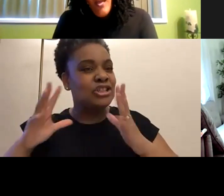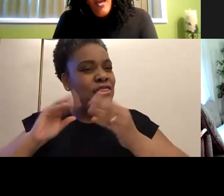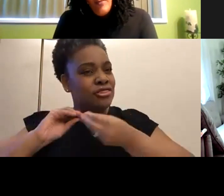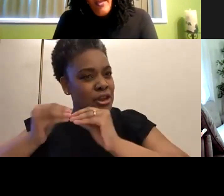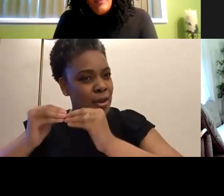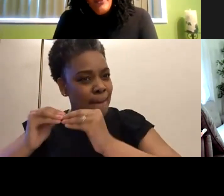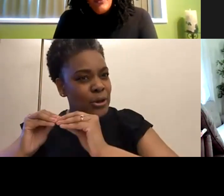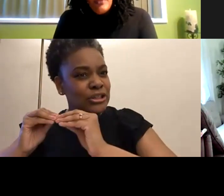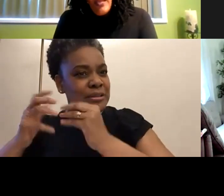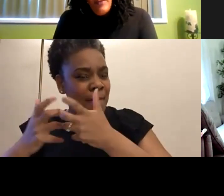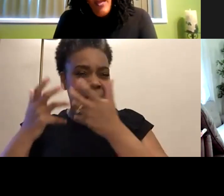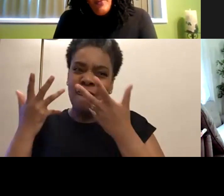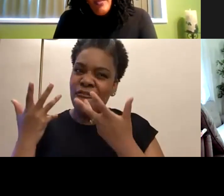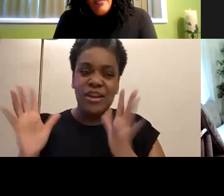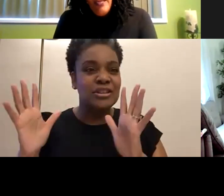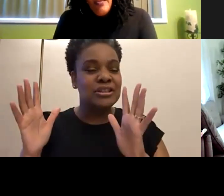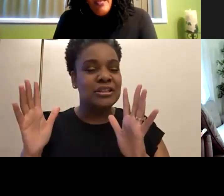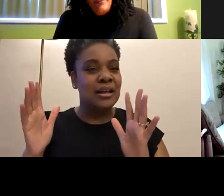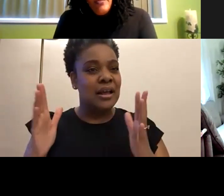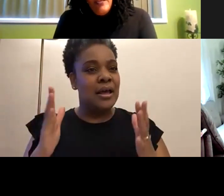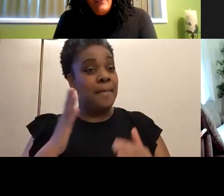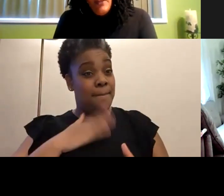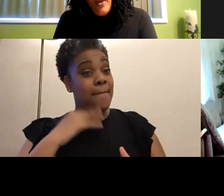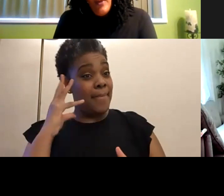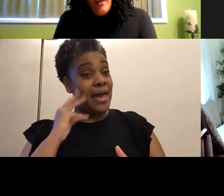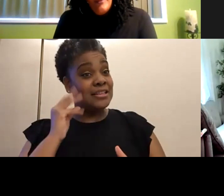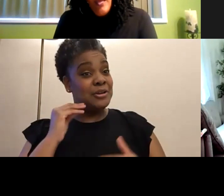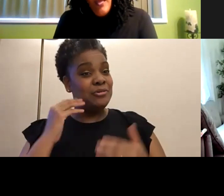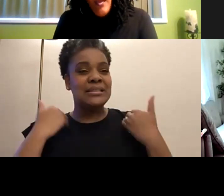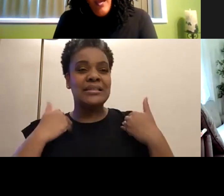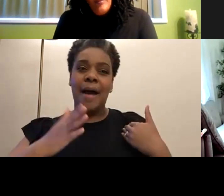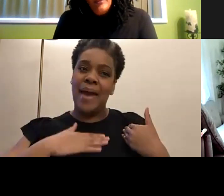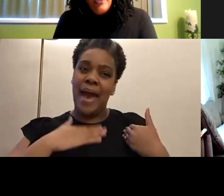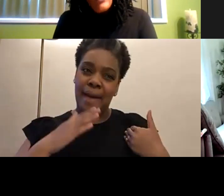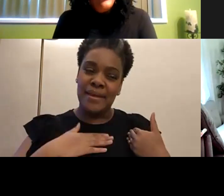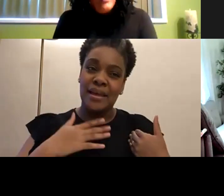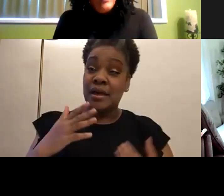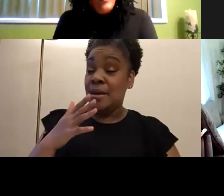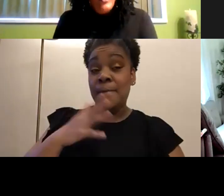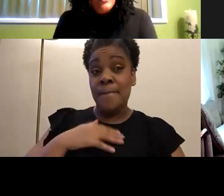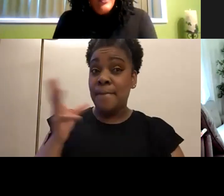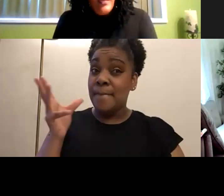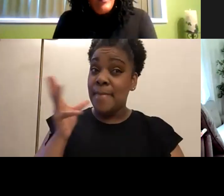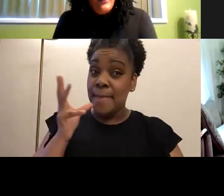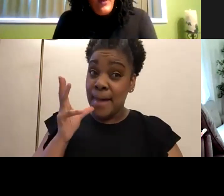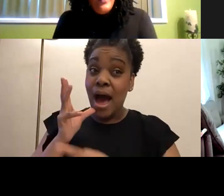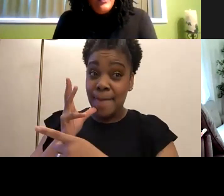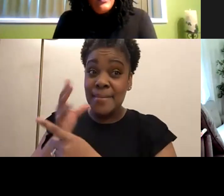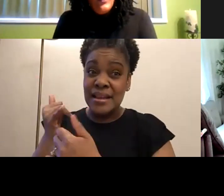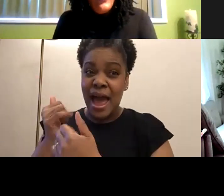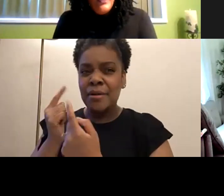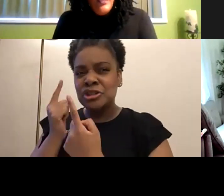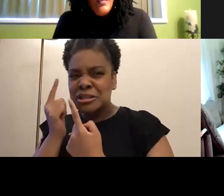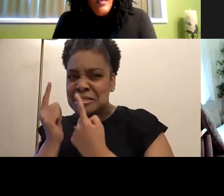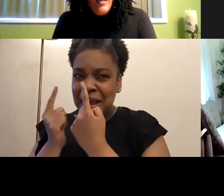So my experience was that I'm happy that I did, and I believe that my mom is actually thinking about doing that in my family.